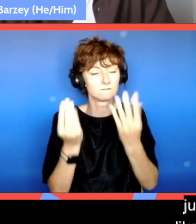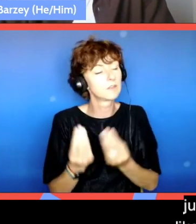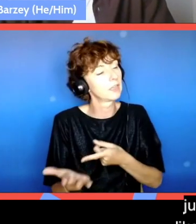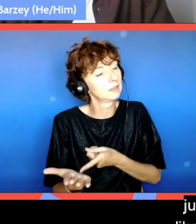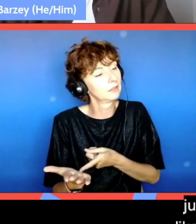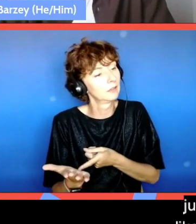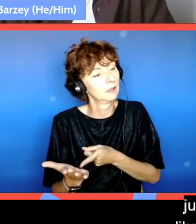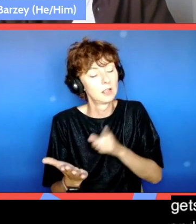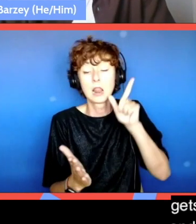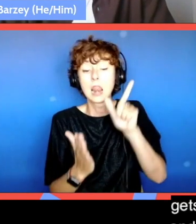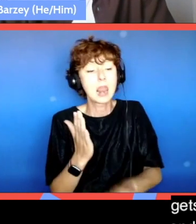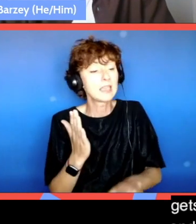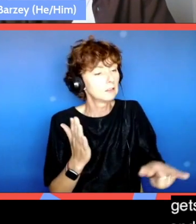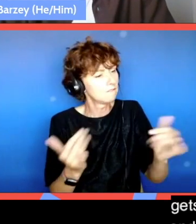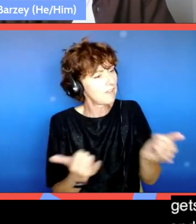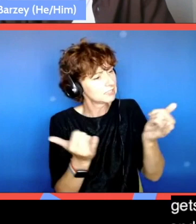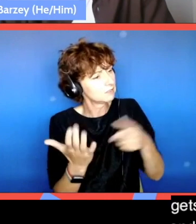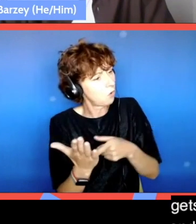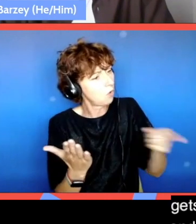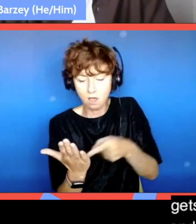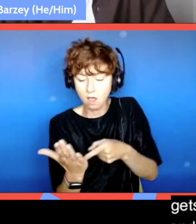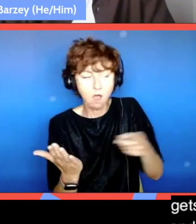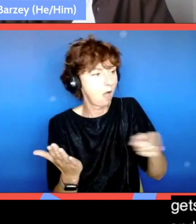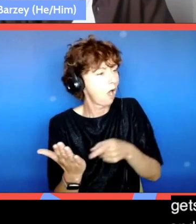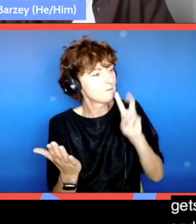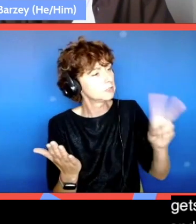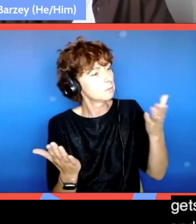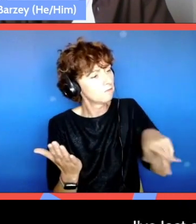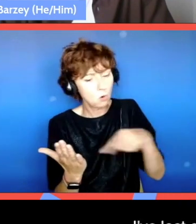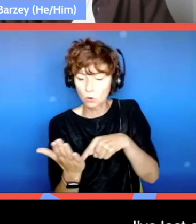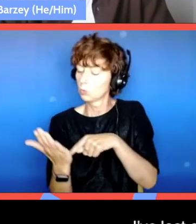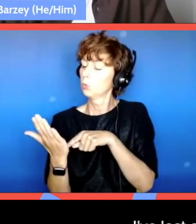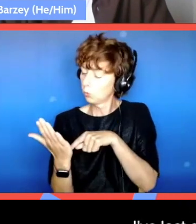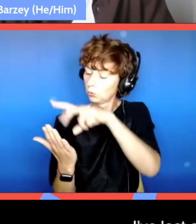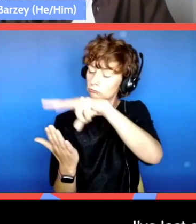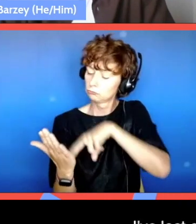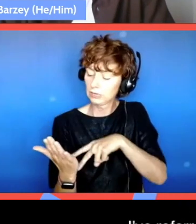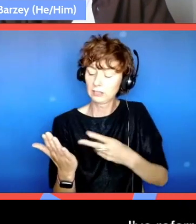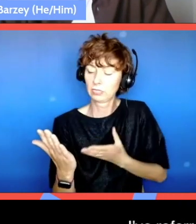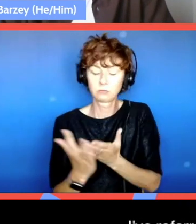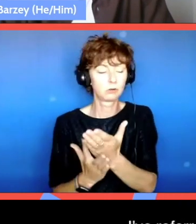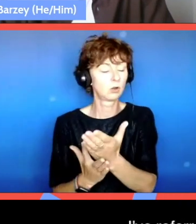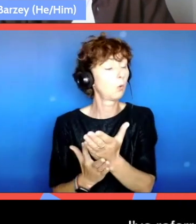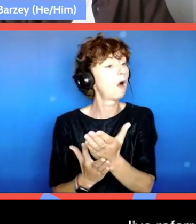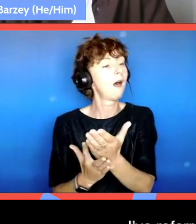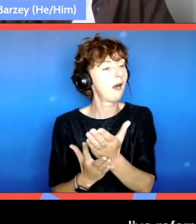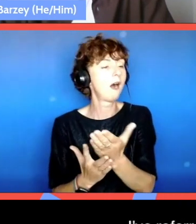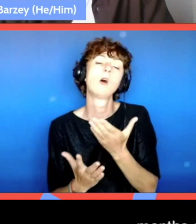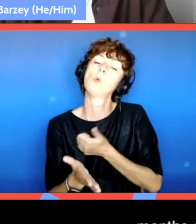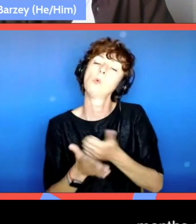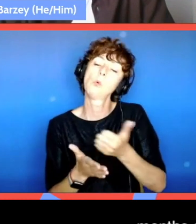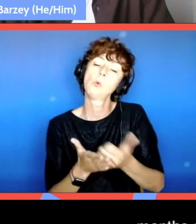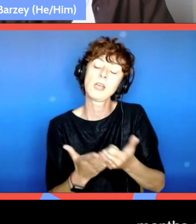film I've liked during a festival gets a release later on and I need a refresher. I've lost count of how many times I referred back to old